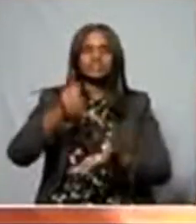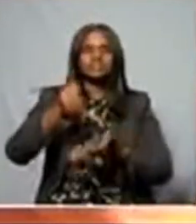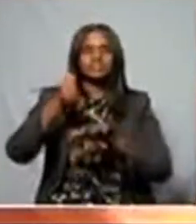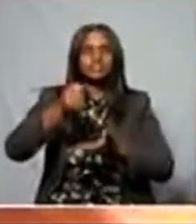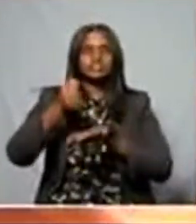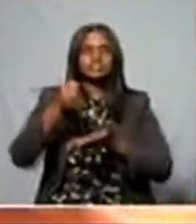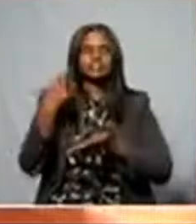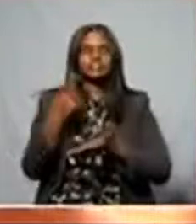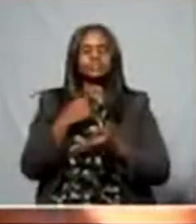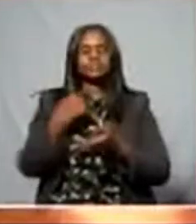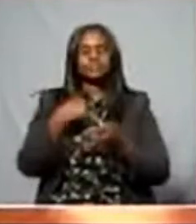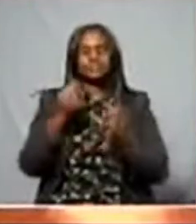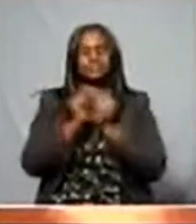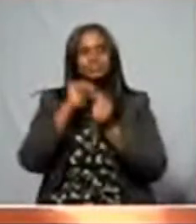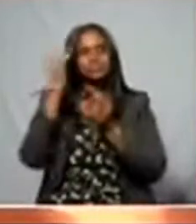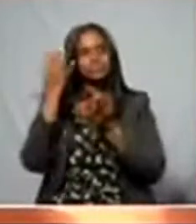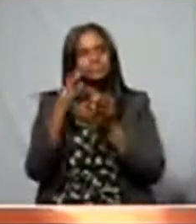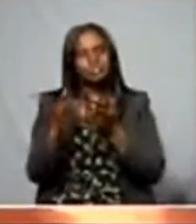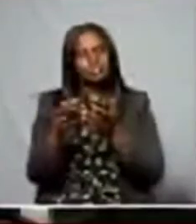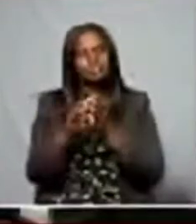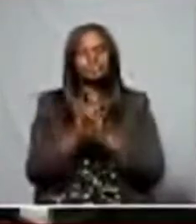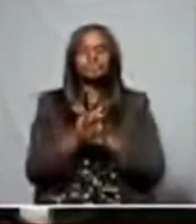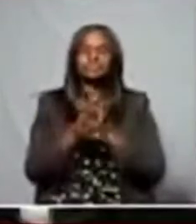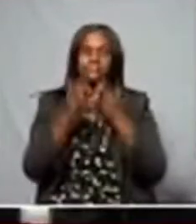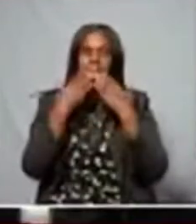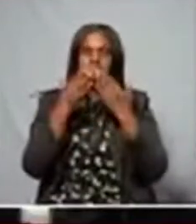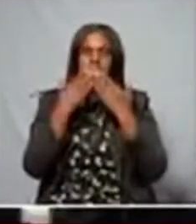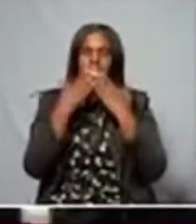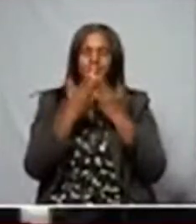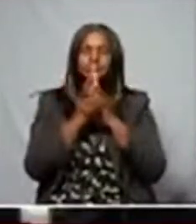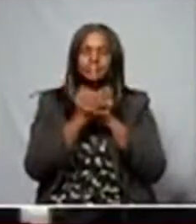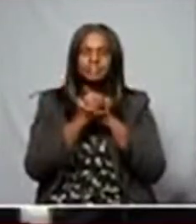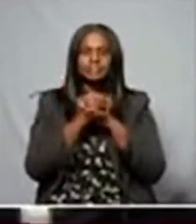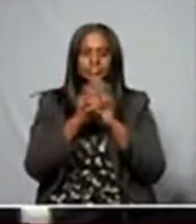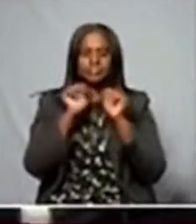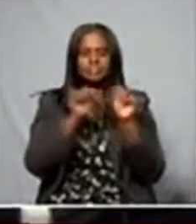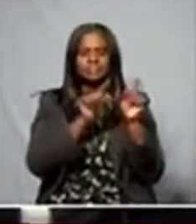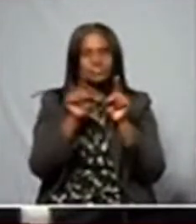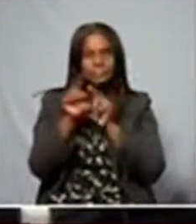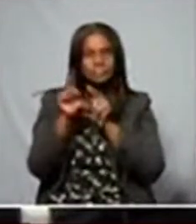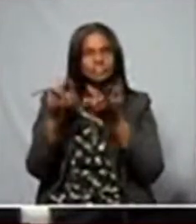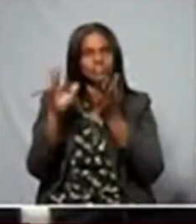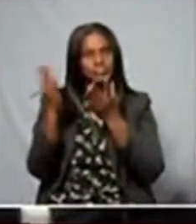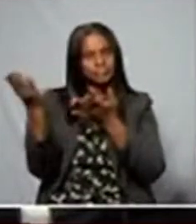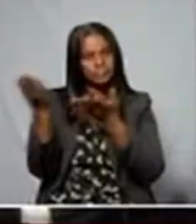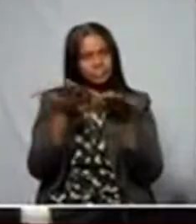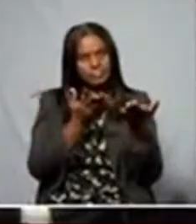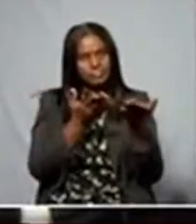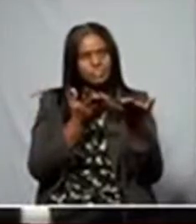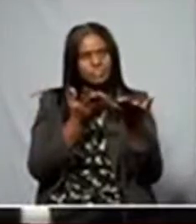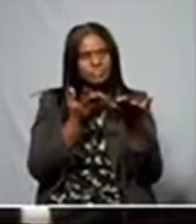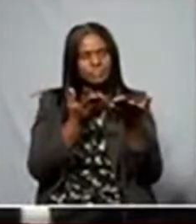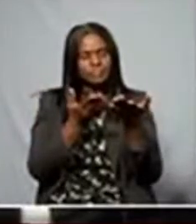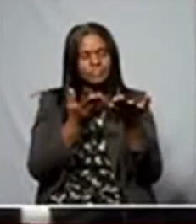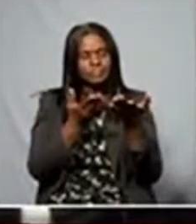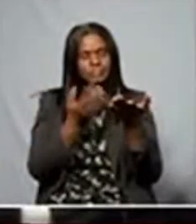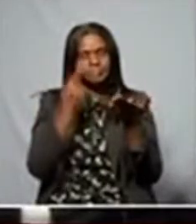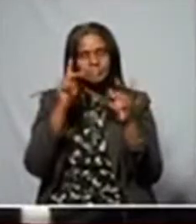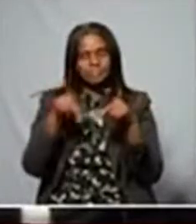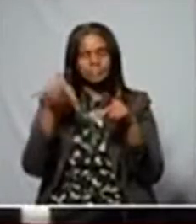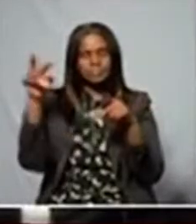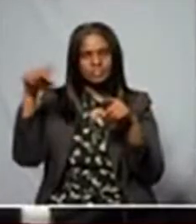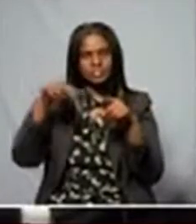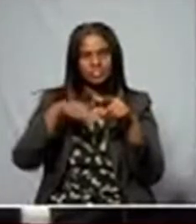of the Secretariat. Thank you. We can also allow the person who has just walked in to